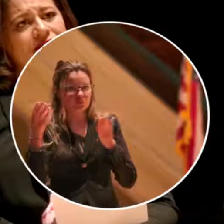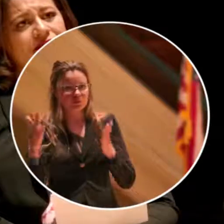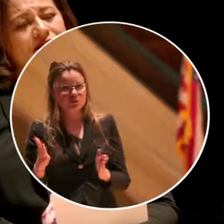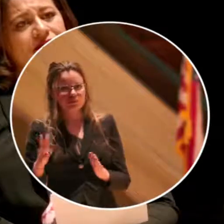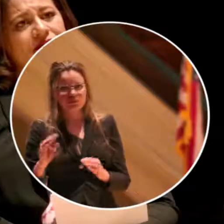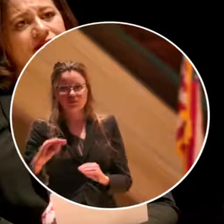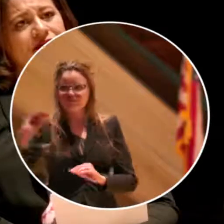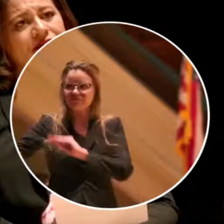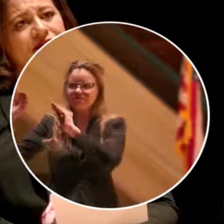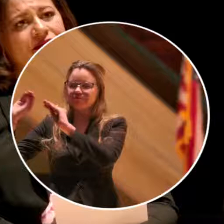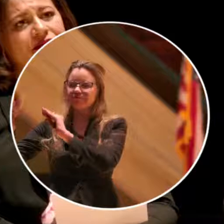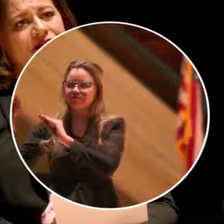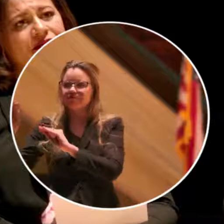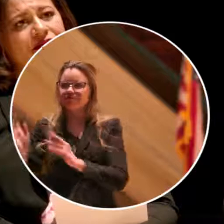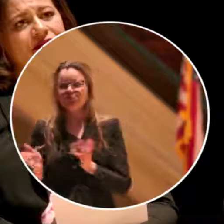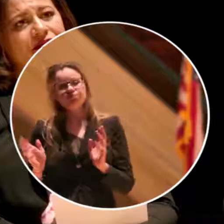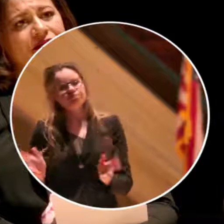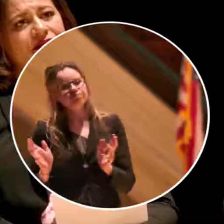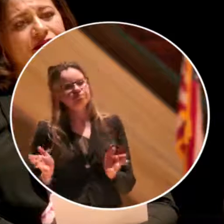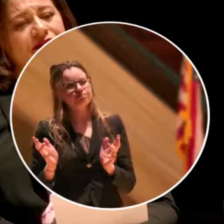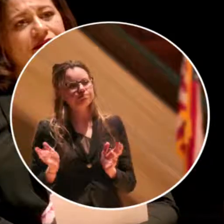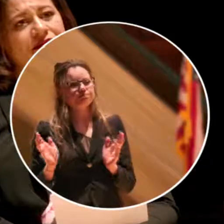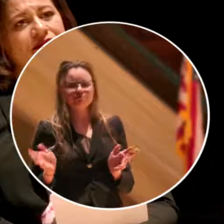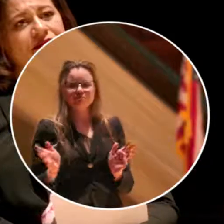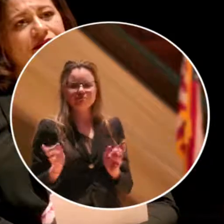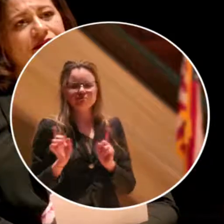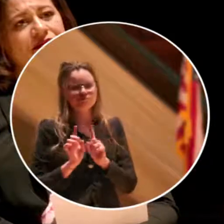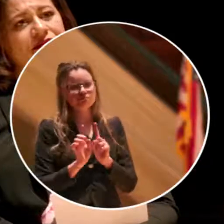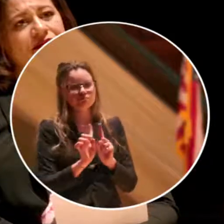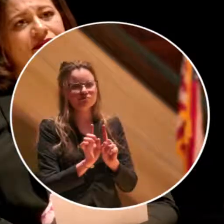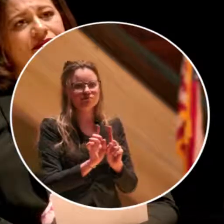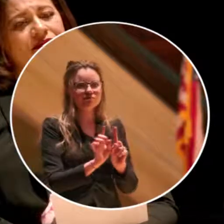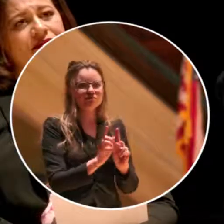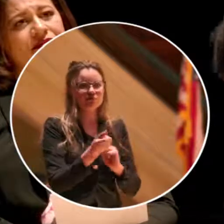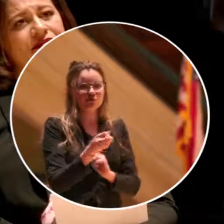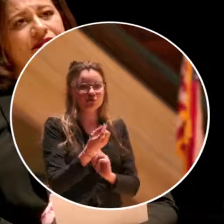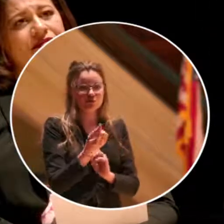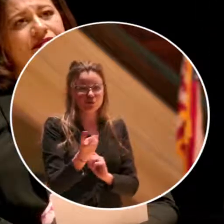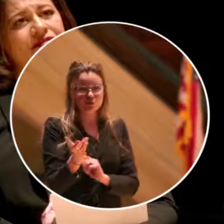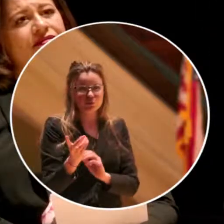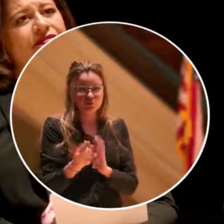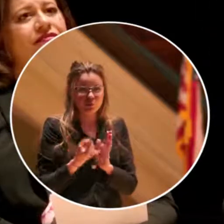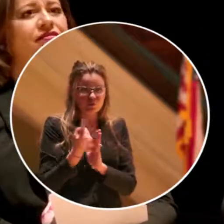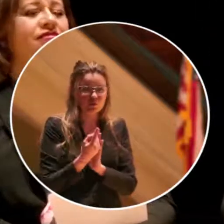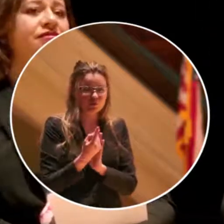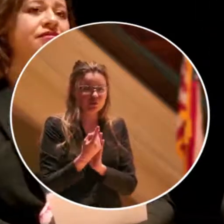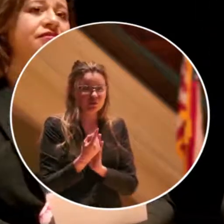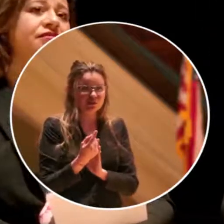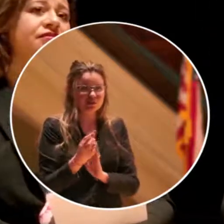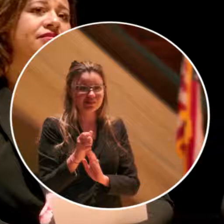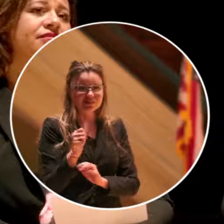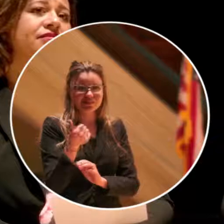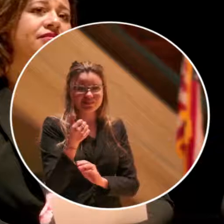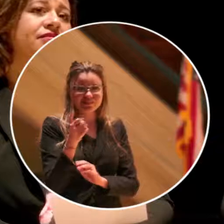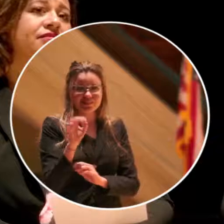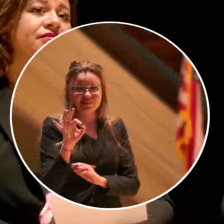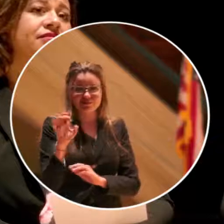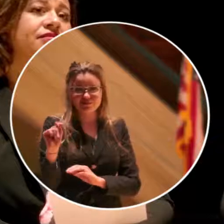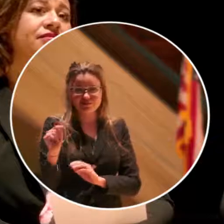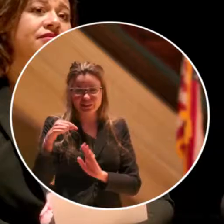on the counter and strolled out, chatting easily. Within a few hours, the water was 10 feet